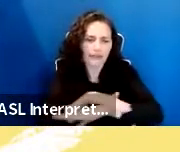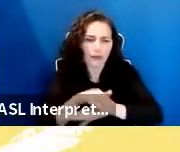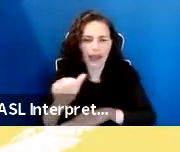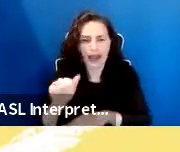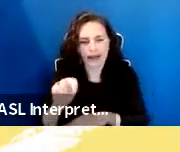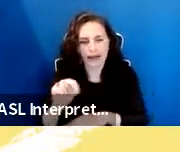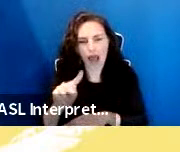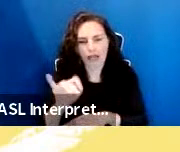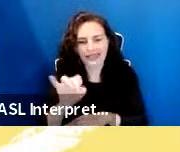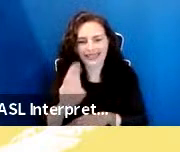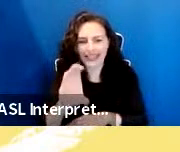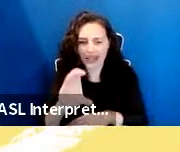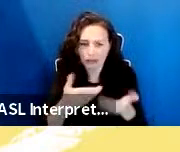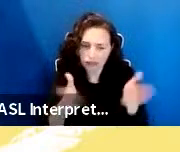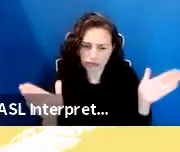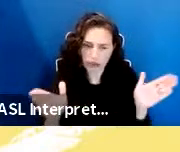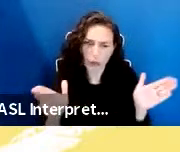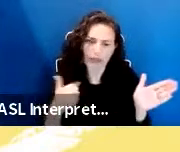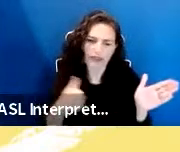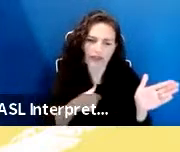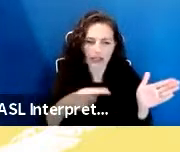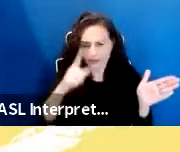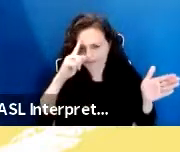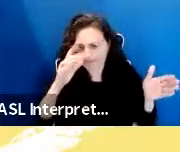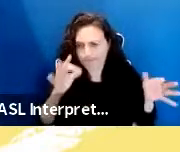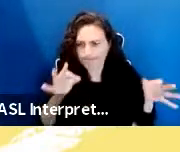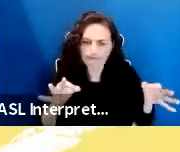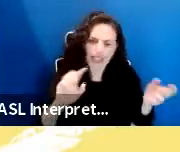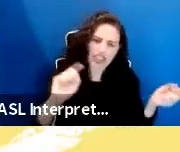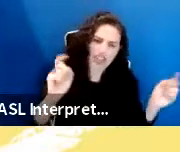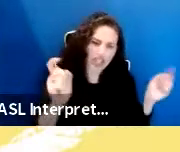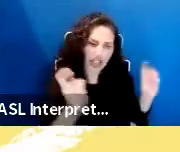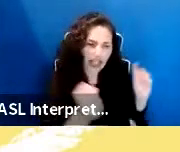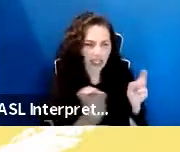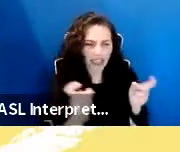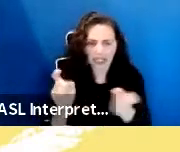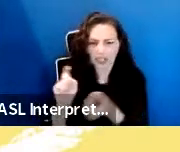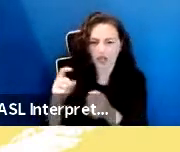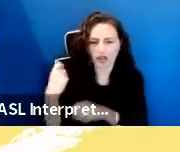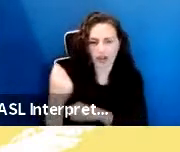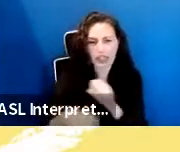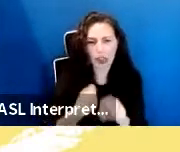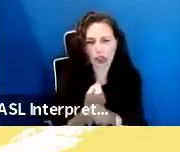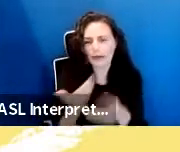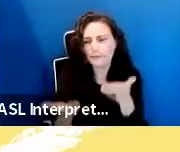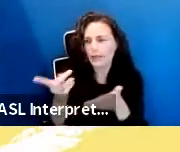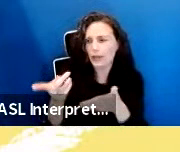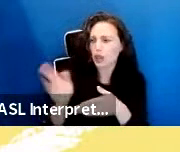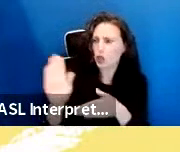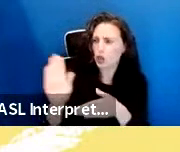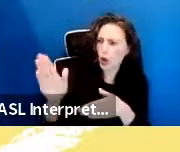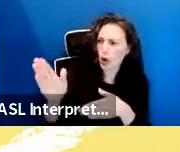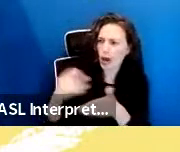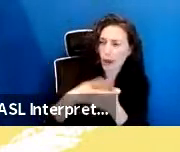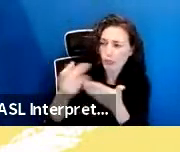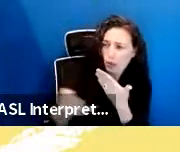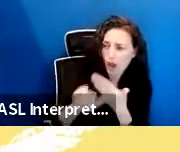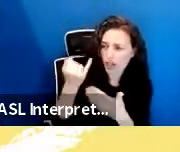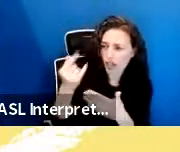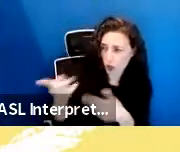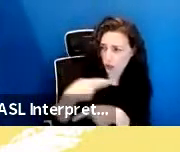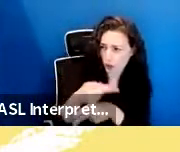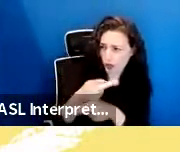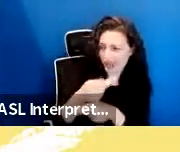be producing a project that you're not quite sure, is this going to go to a film festival? Am I putting it on my